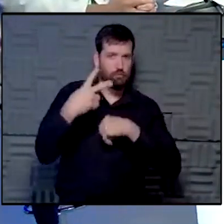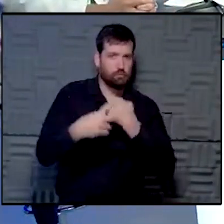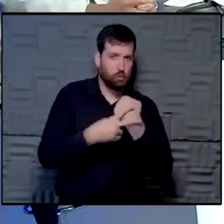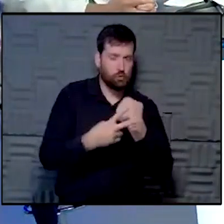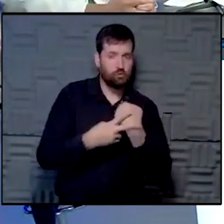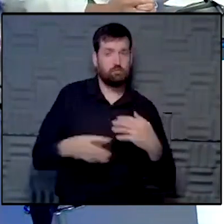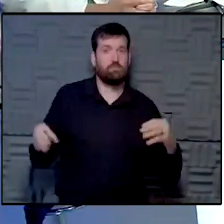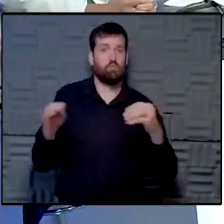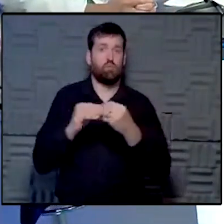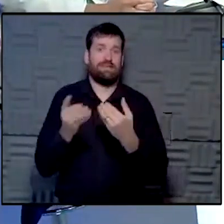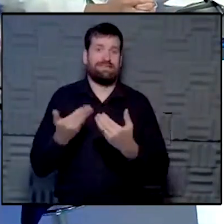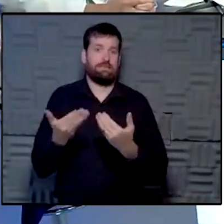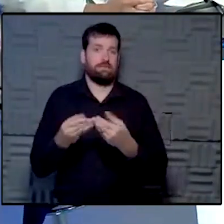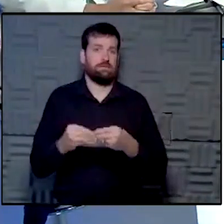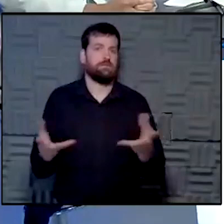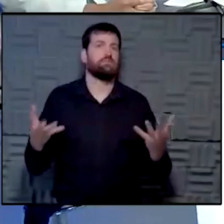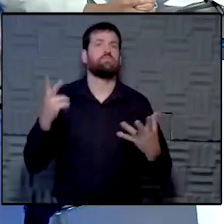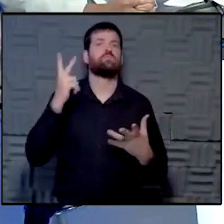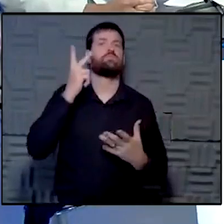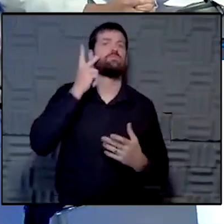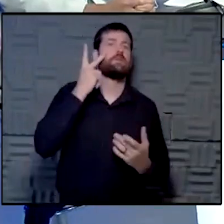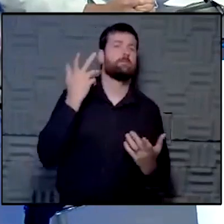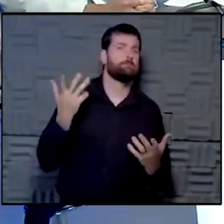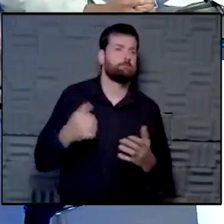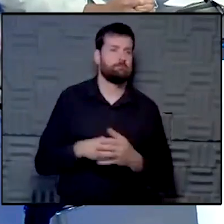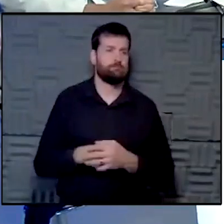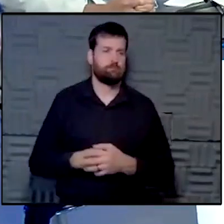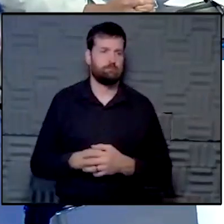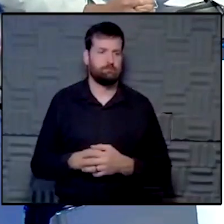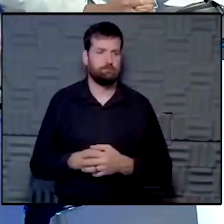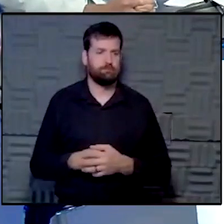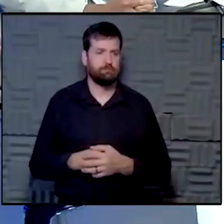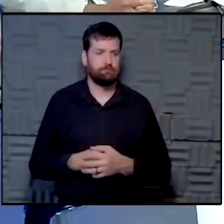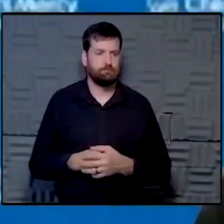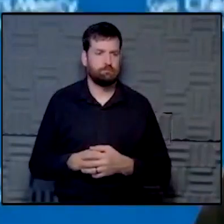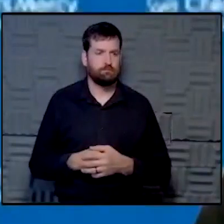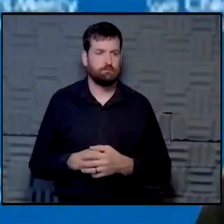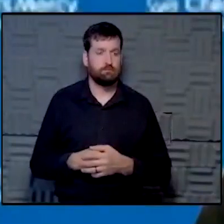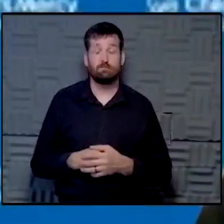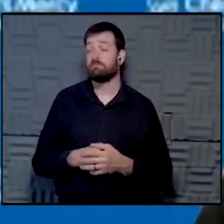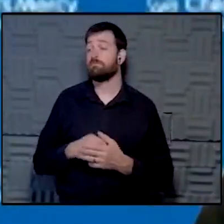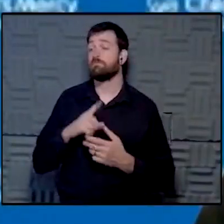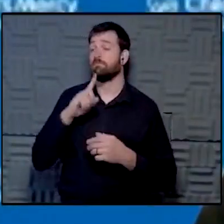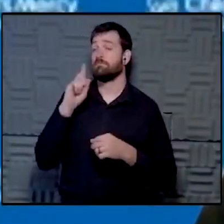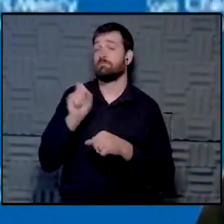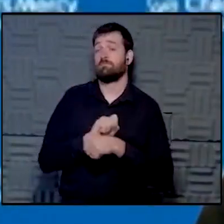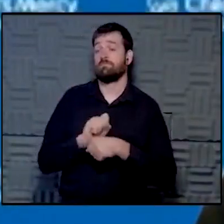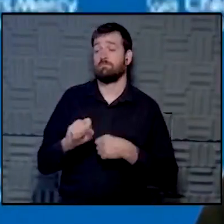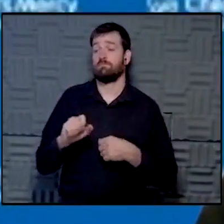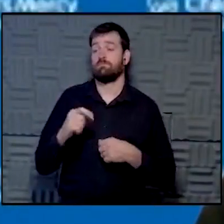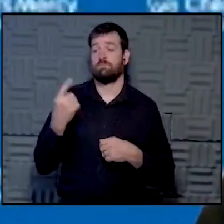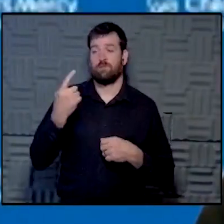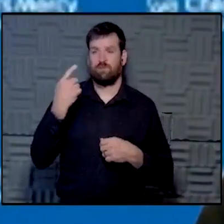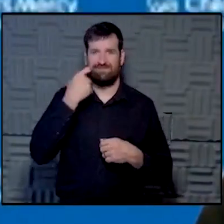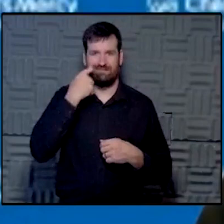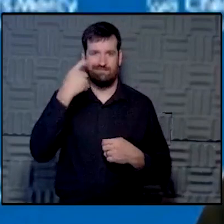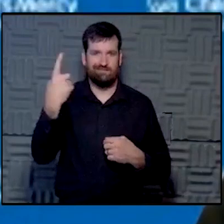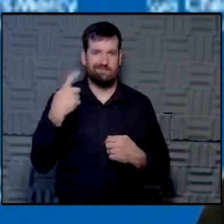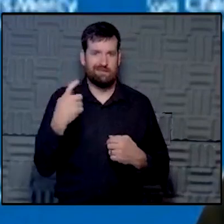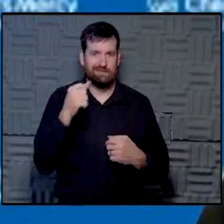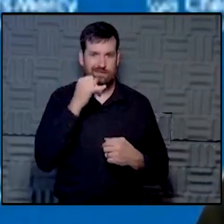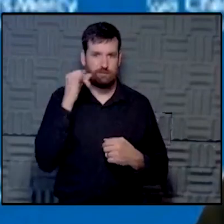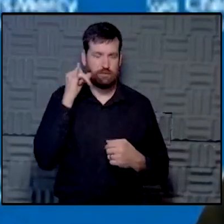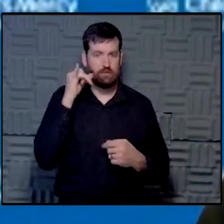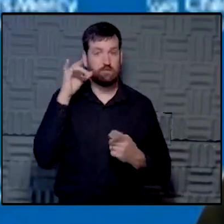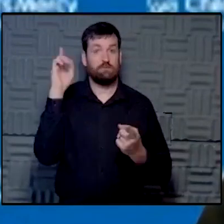to distribute. What do we see coming around that? Thoughts about that, Dr. Pahud? Actually, somebody asked that question yesterday directly